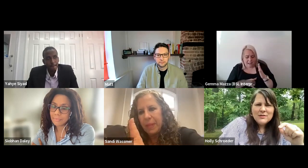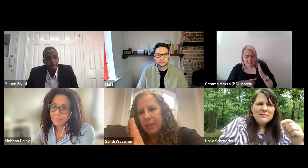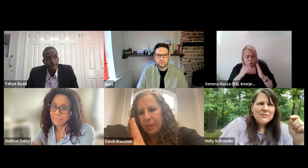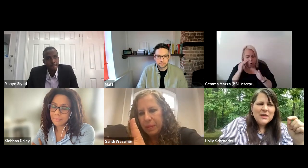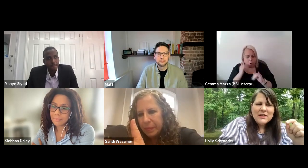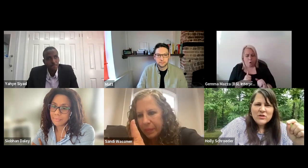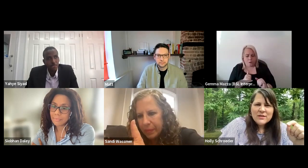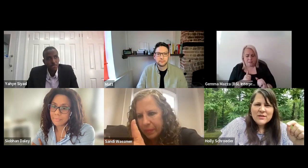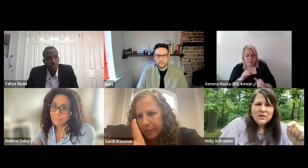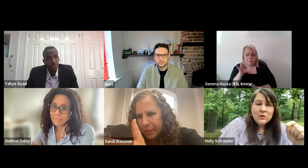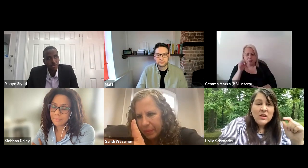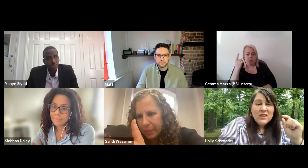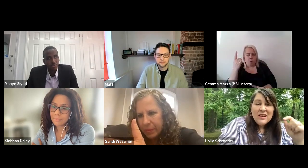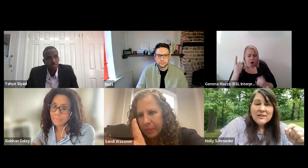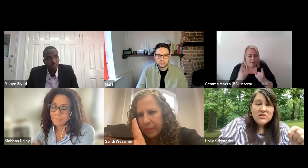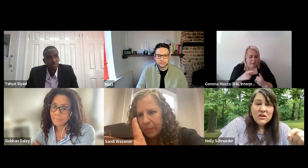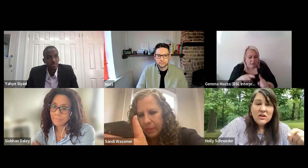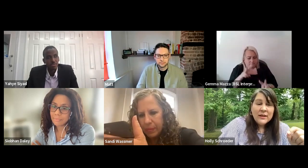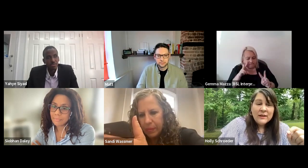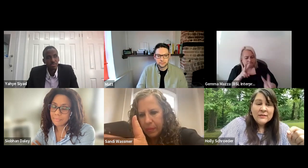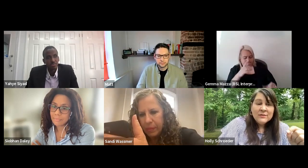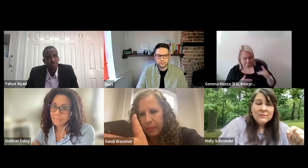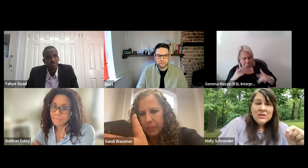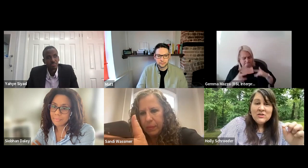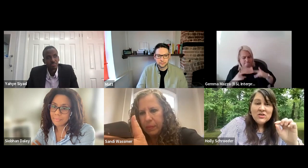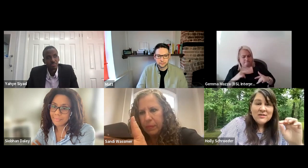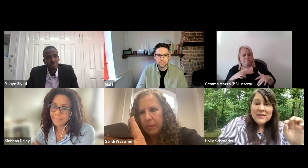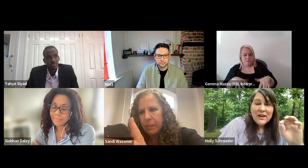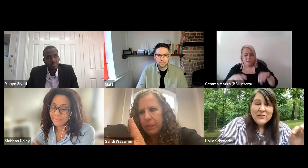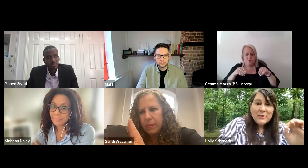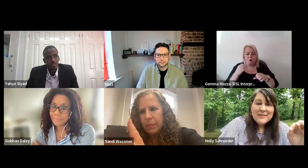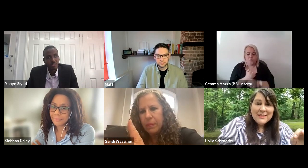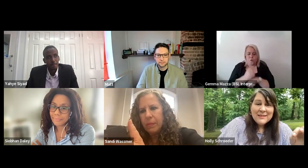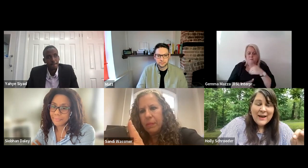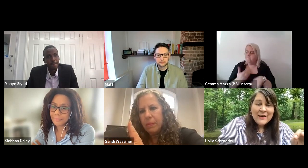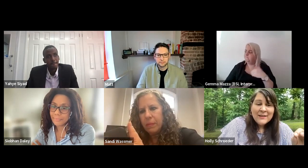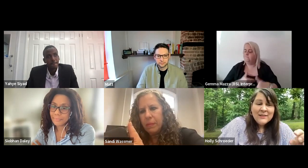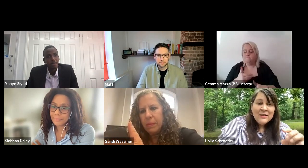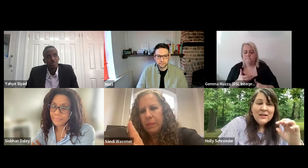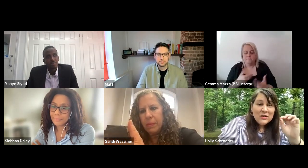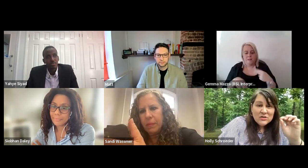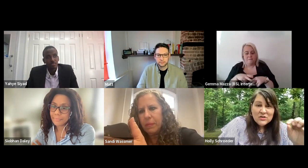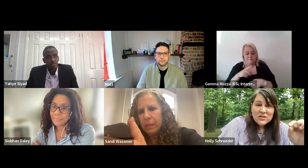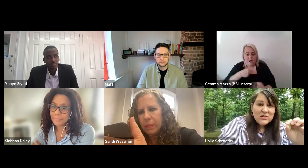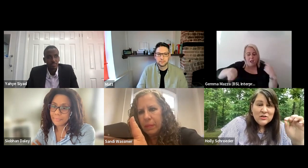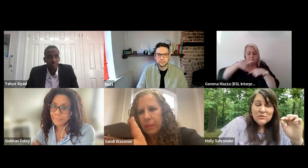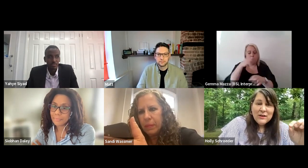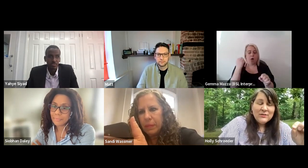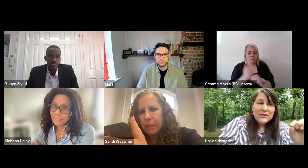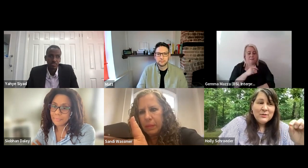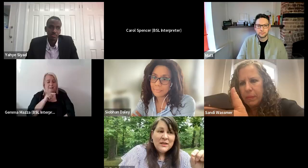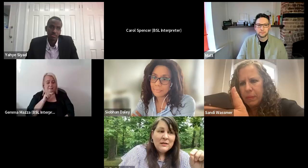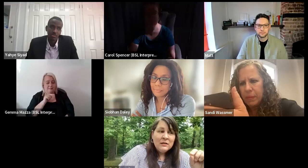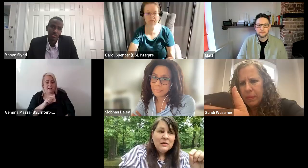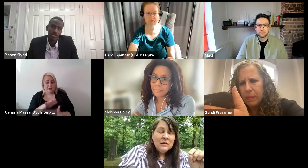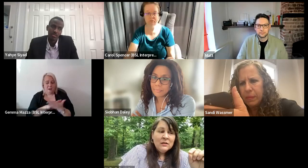that looks interesting to you and start doing it. Just if everybody did that, you